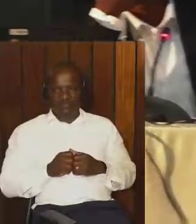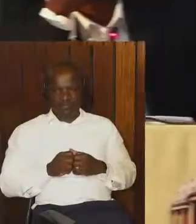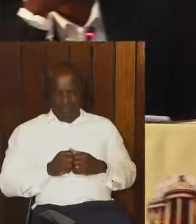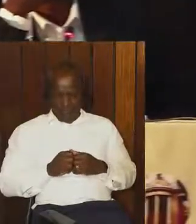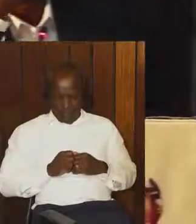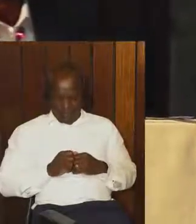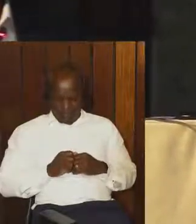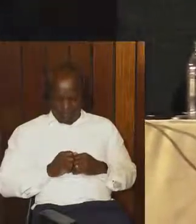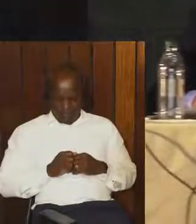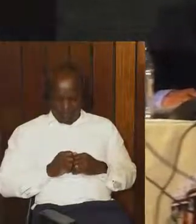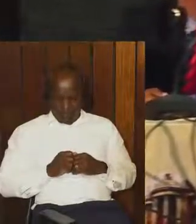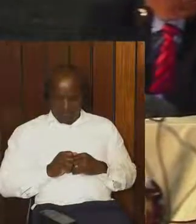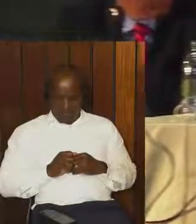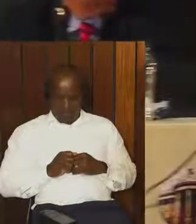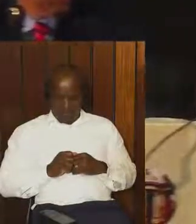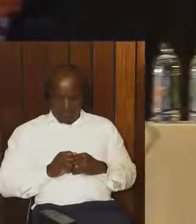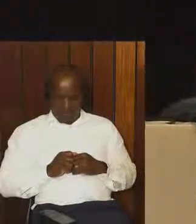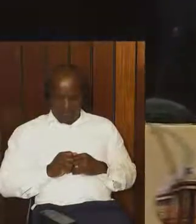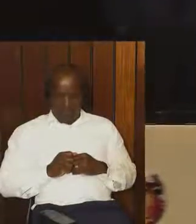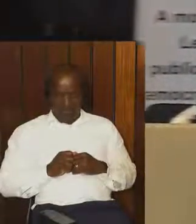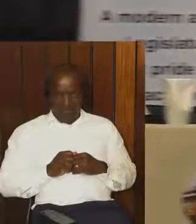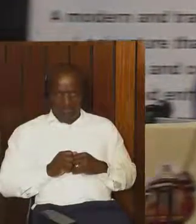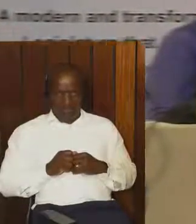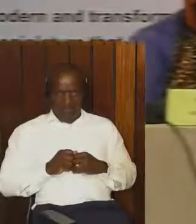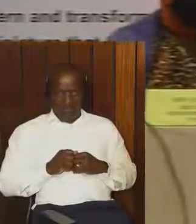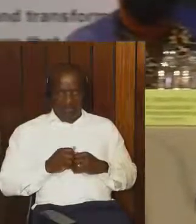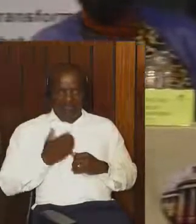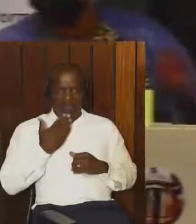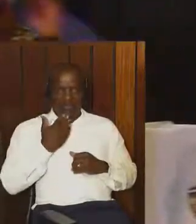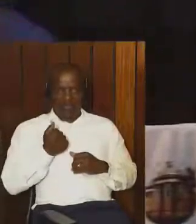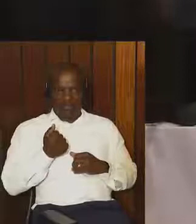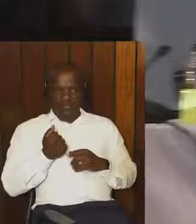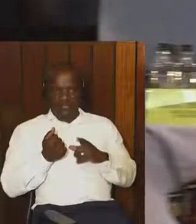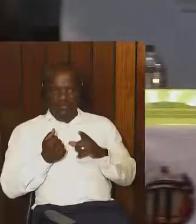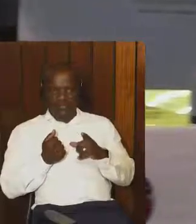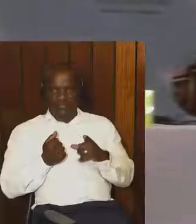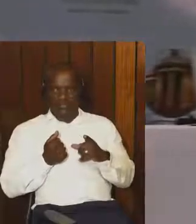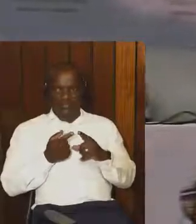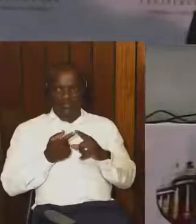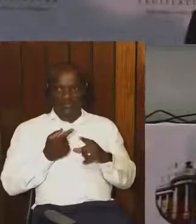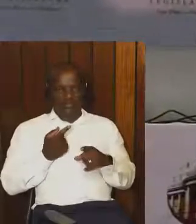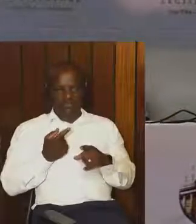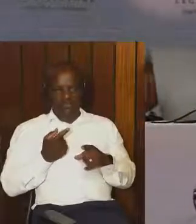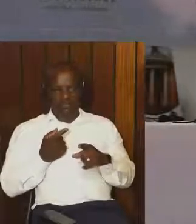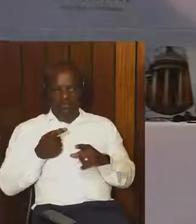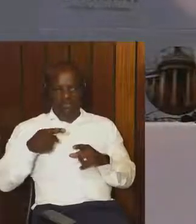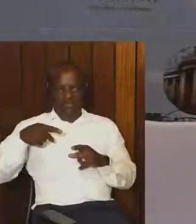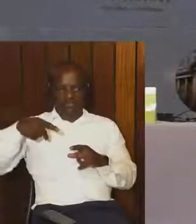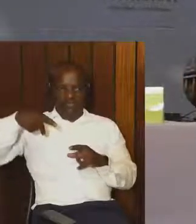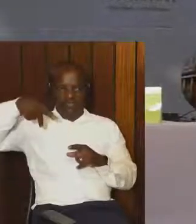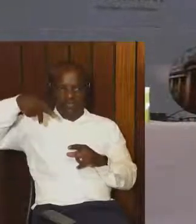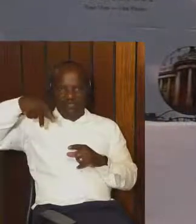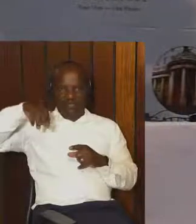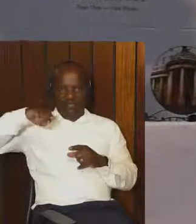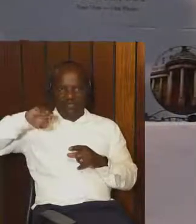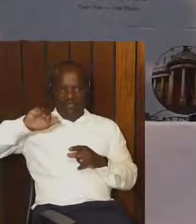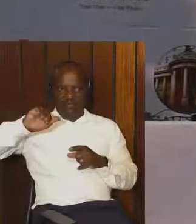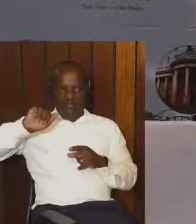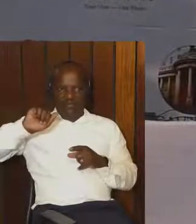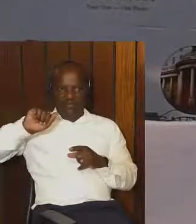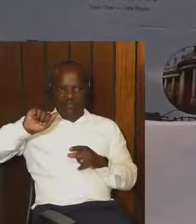Could I ask for the gentleman from PRASA if you would be able to, in some way, respond to some of